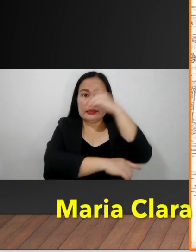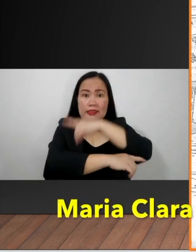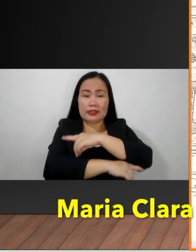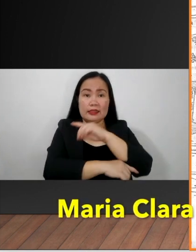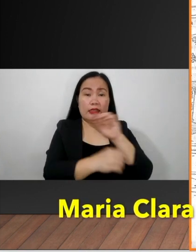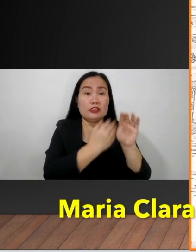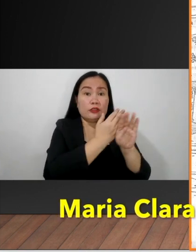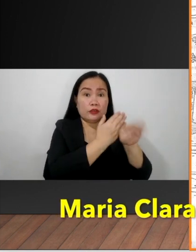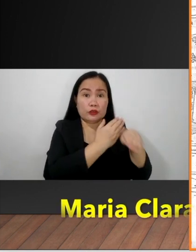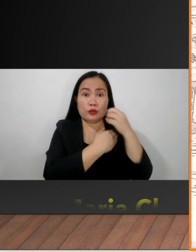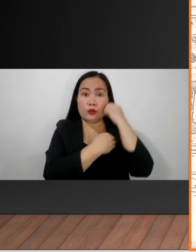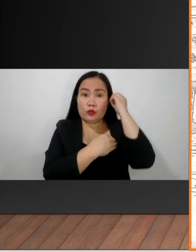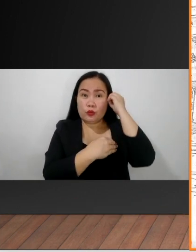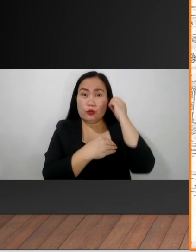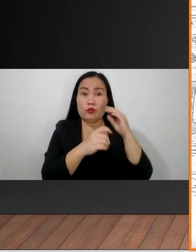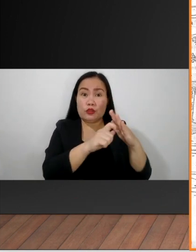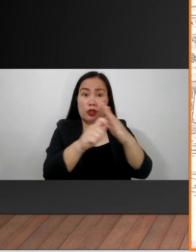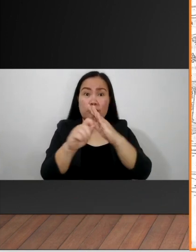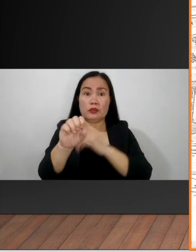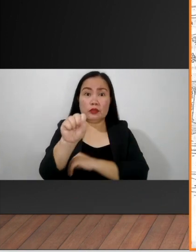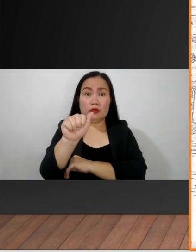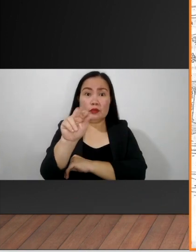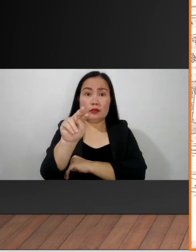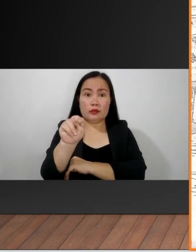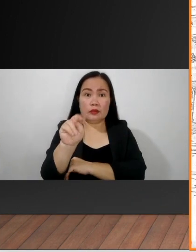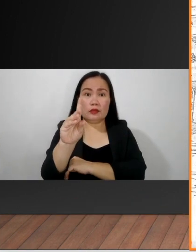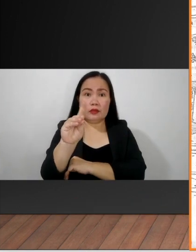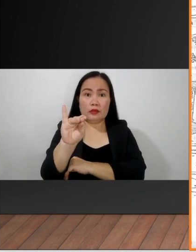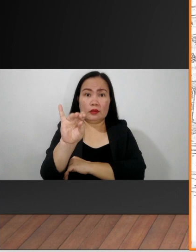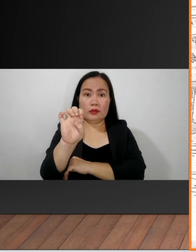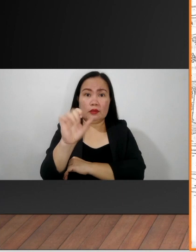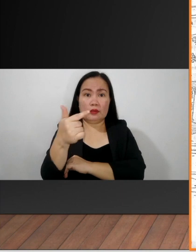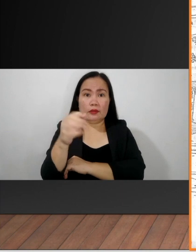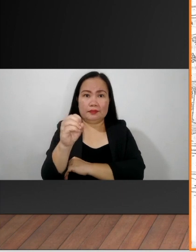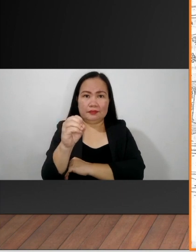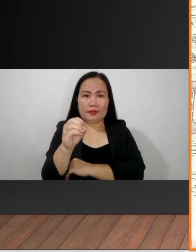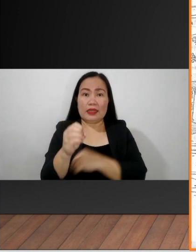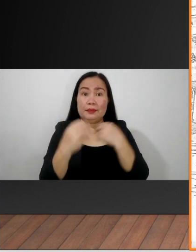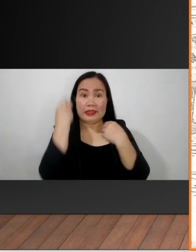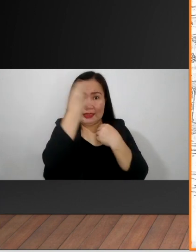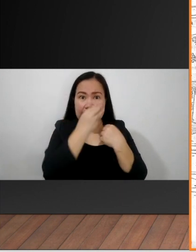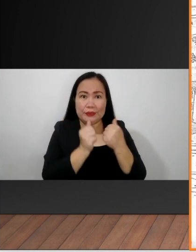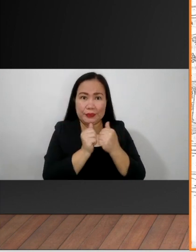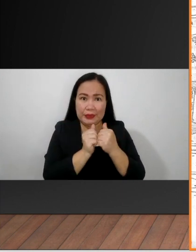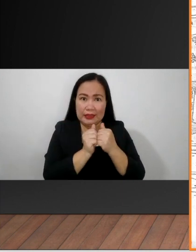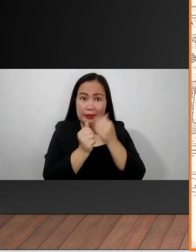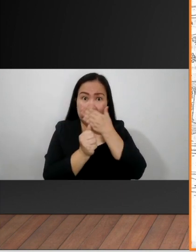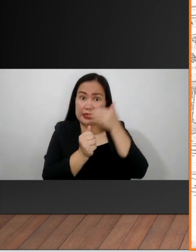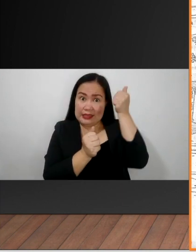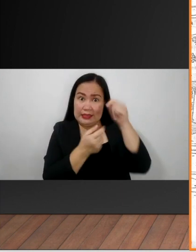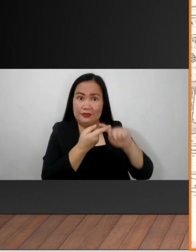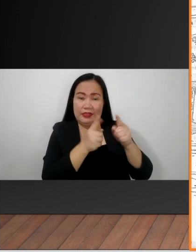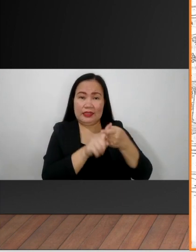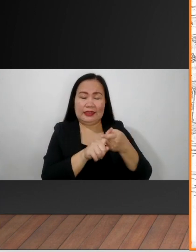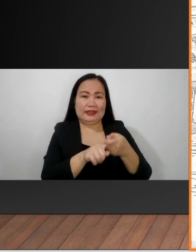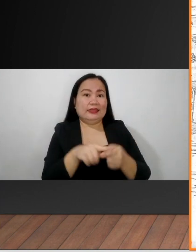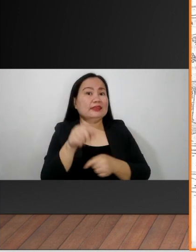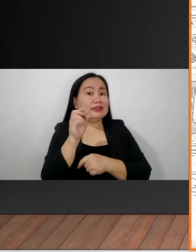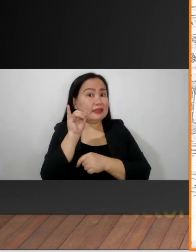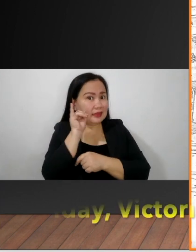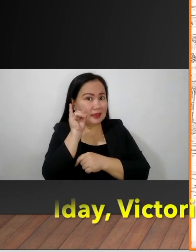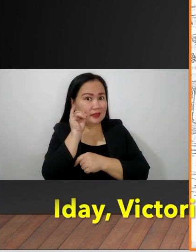she returns home to downtown San Diego. She was accompanied by her best friends,